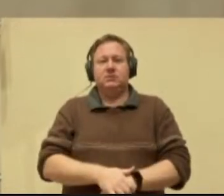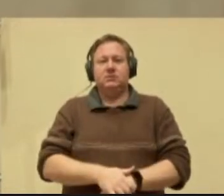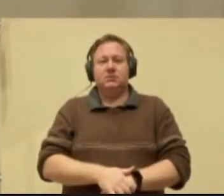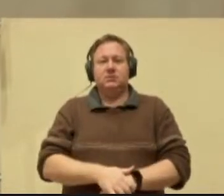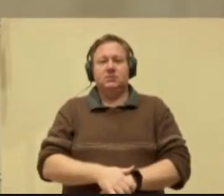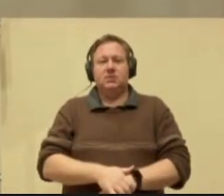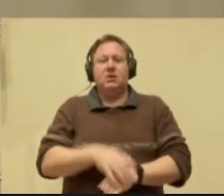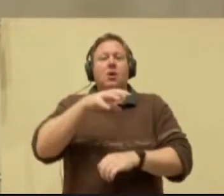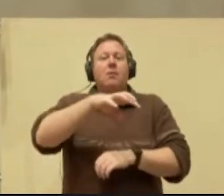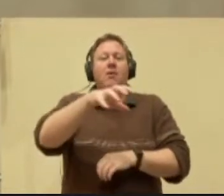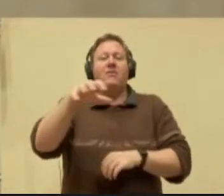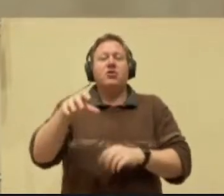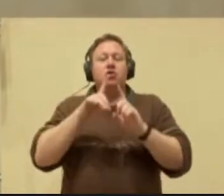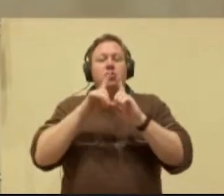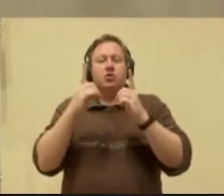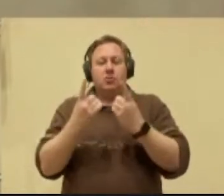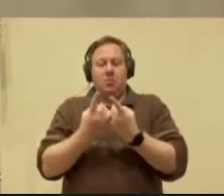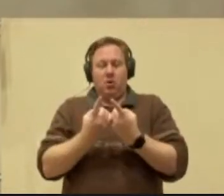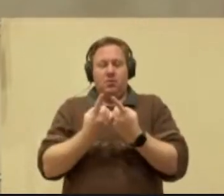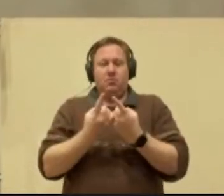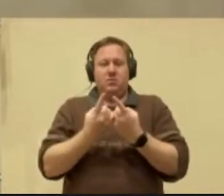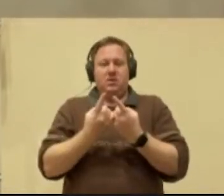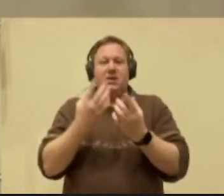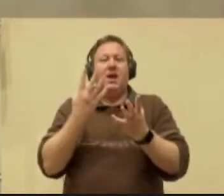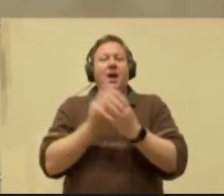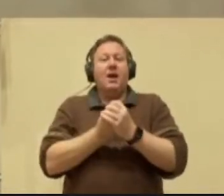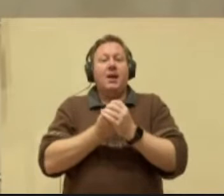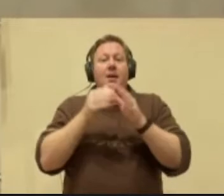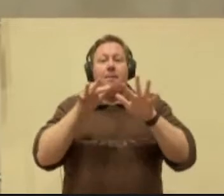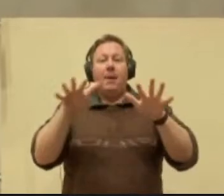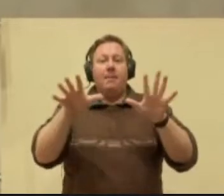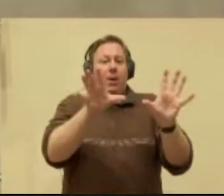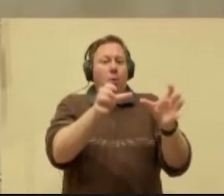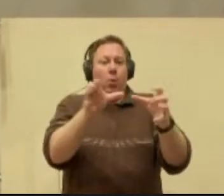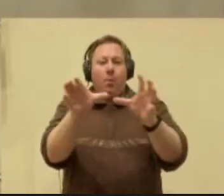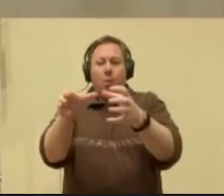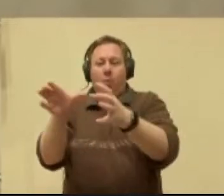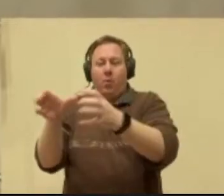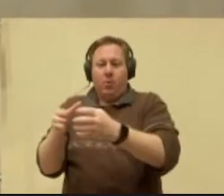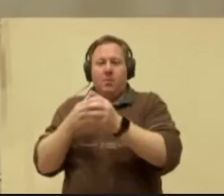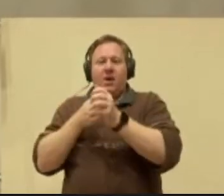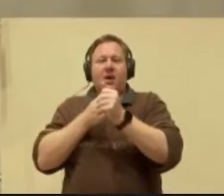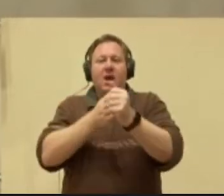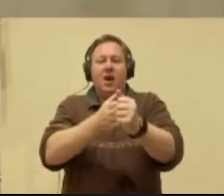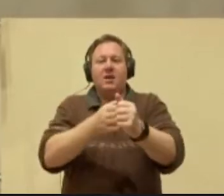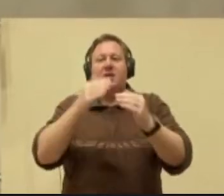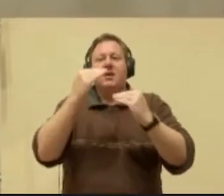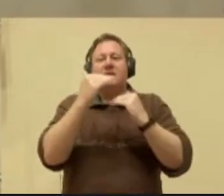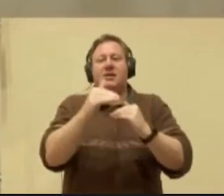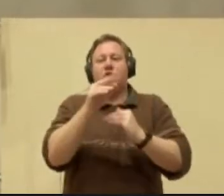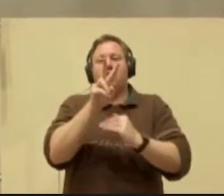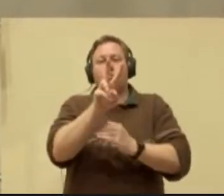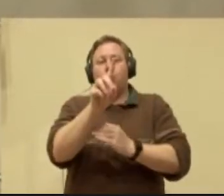provincial department and public entities are guided by section 217